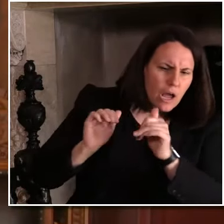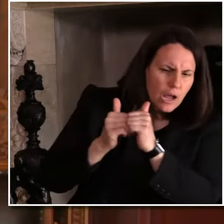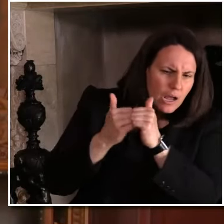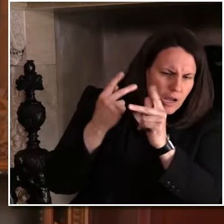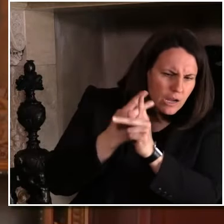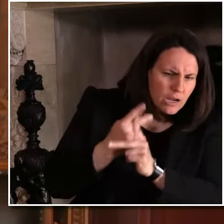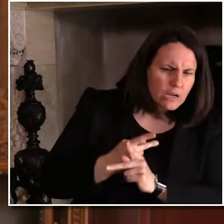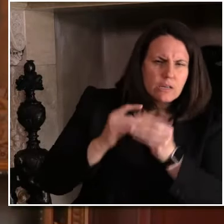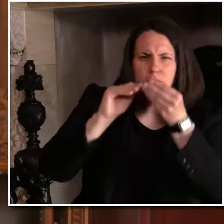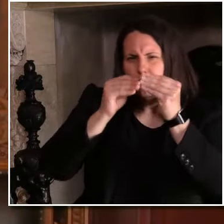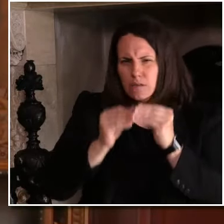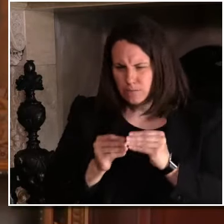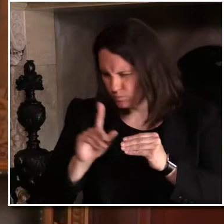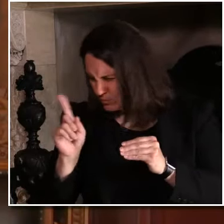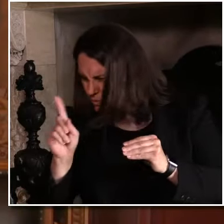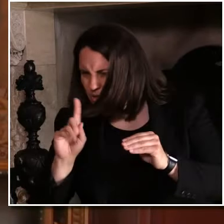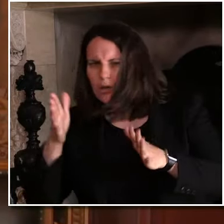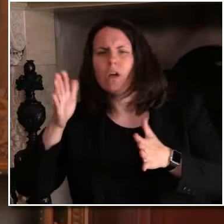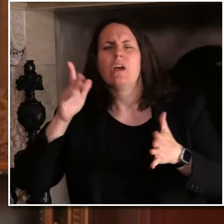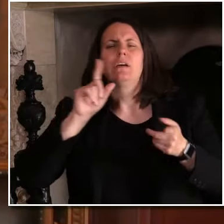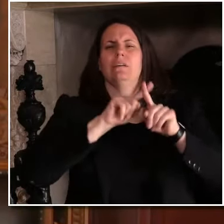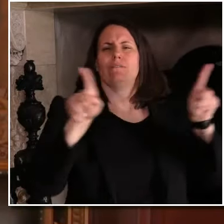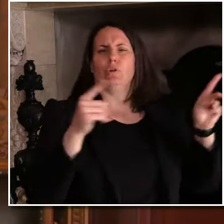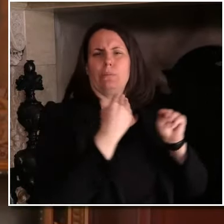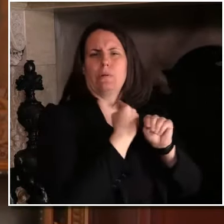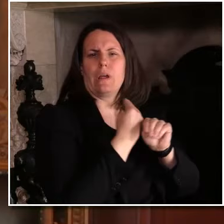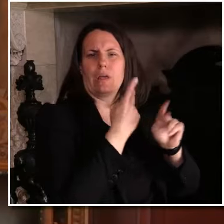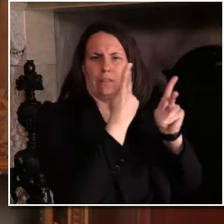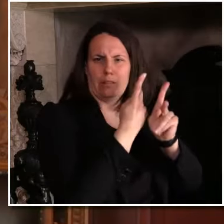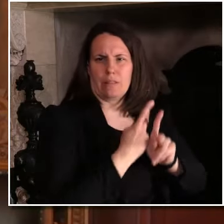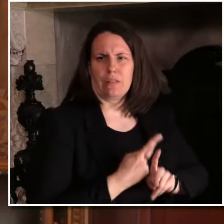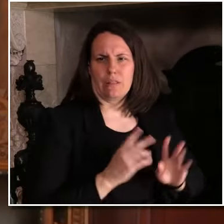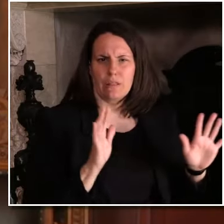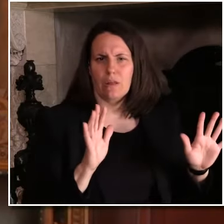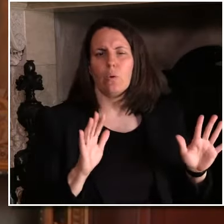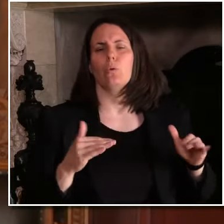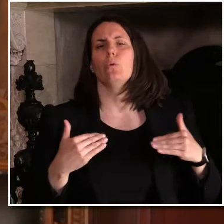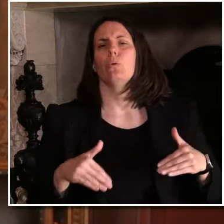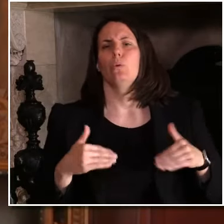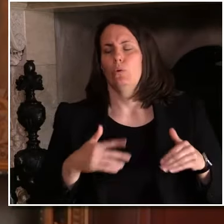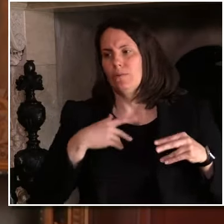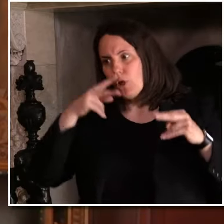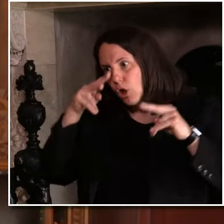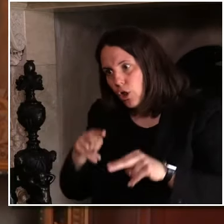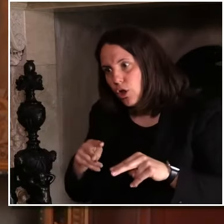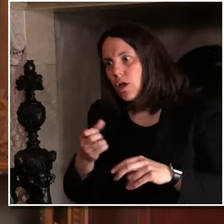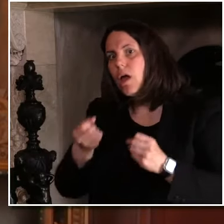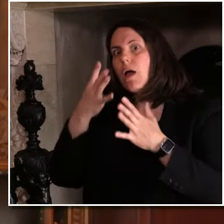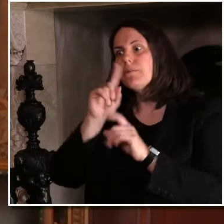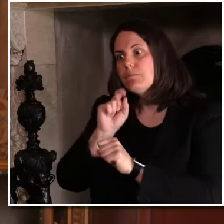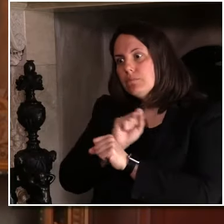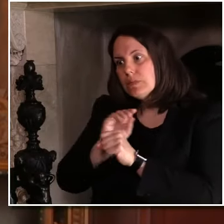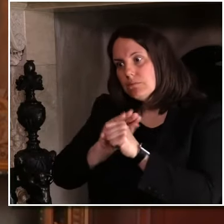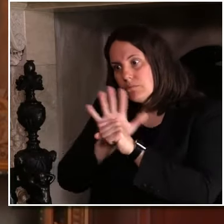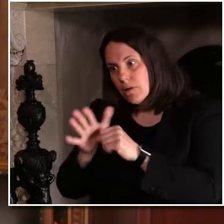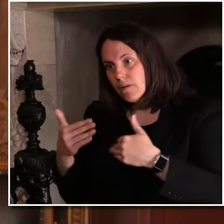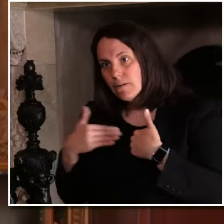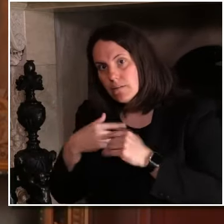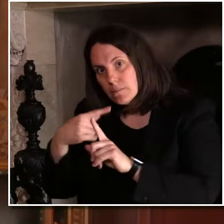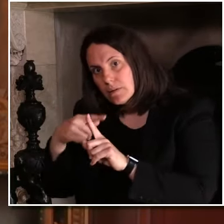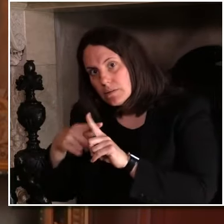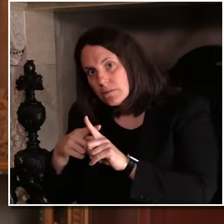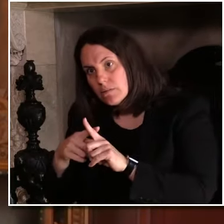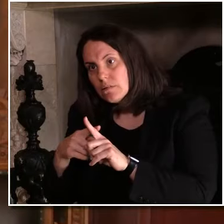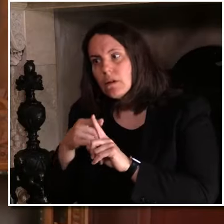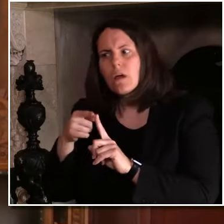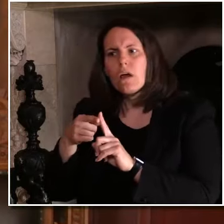tests is one, the number of cases is one. As we talked about, the percentage of tests that are positive is another one. And then we also look at hospitalizations and deaths,